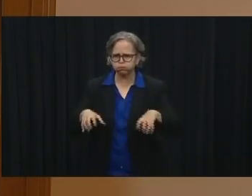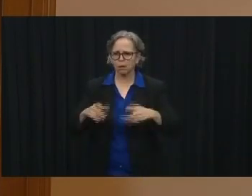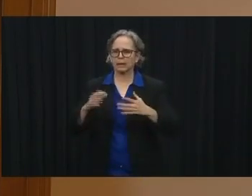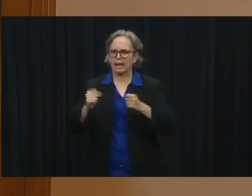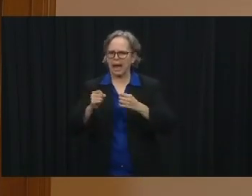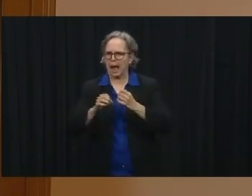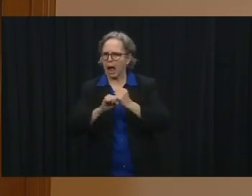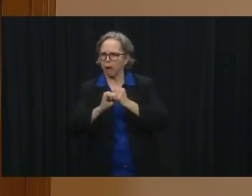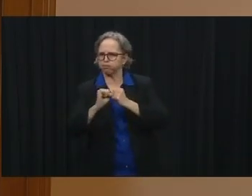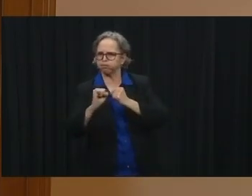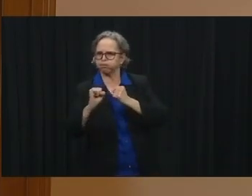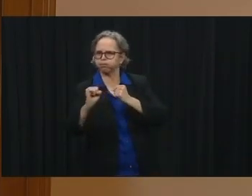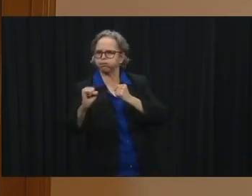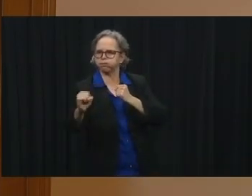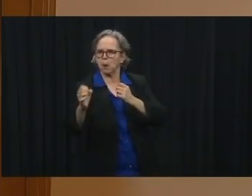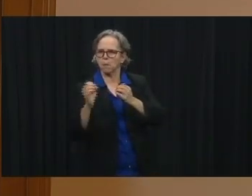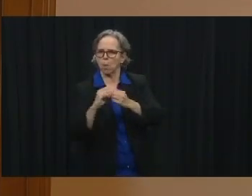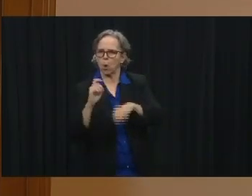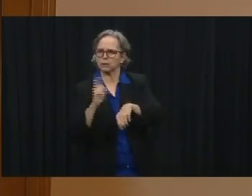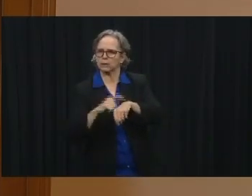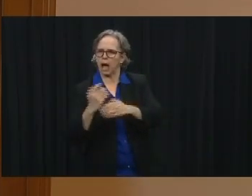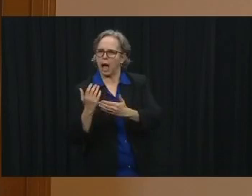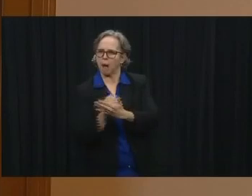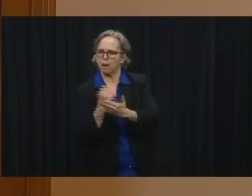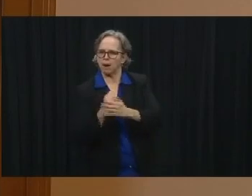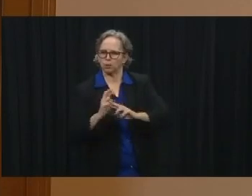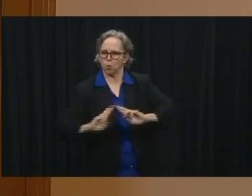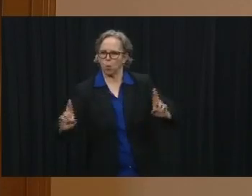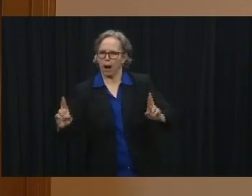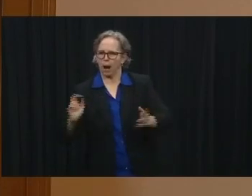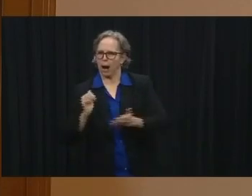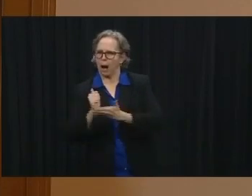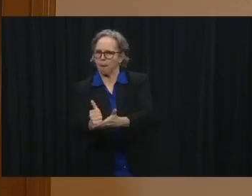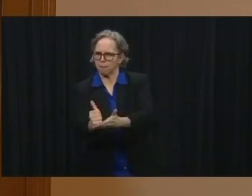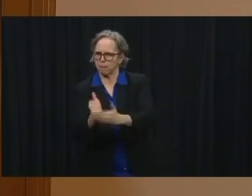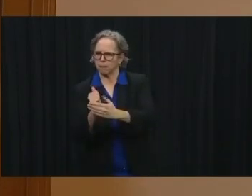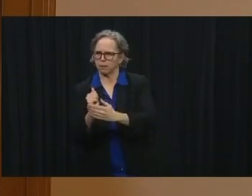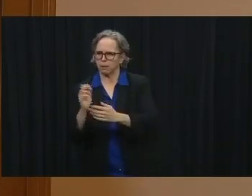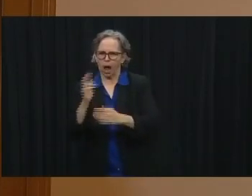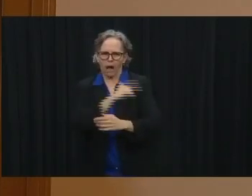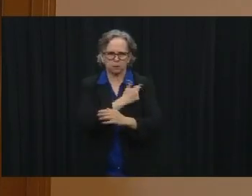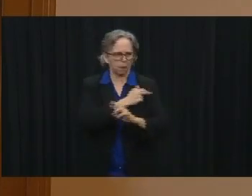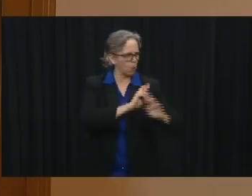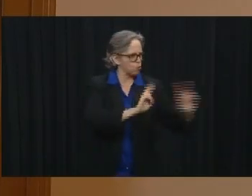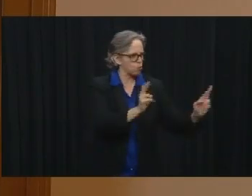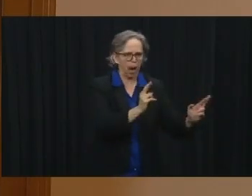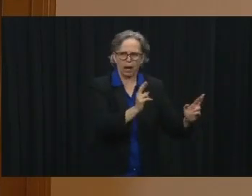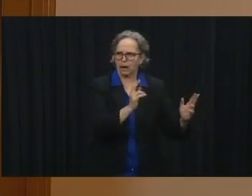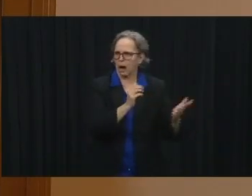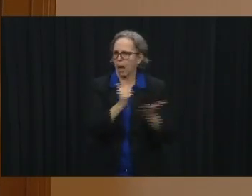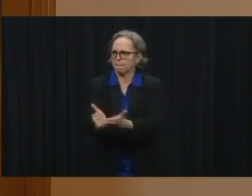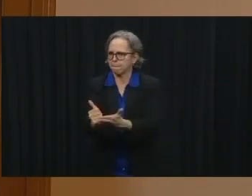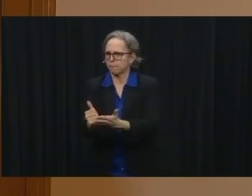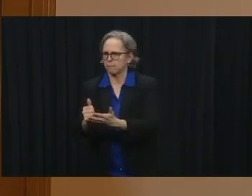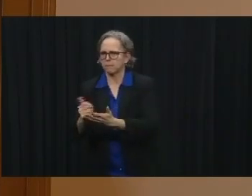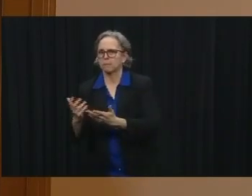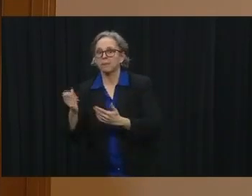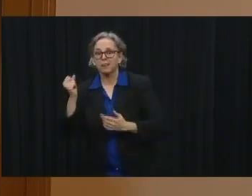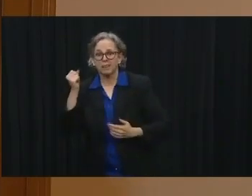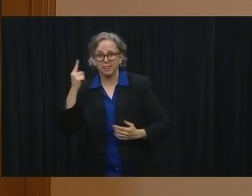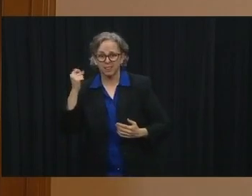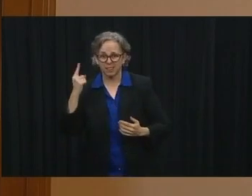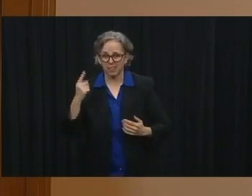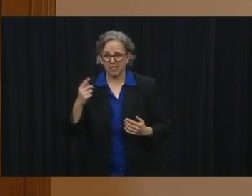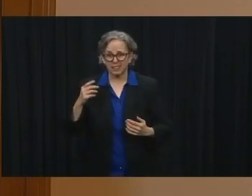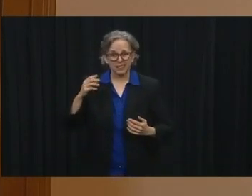hospitals are getting ready and doubling their capacity. But also, you know, I need you to know that it's not if, but when. We